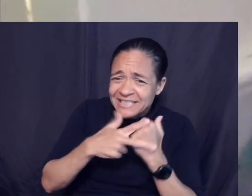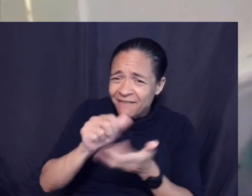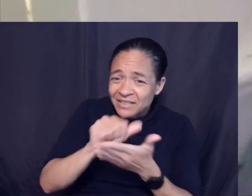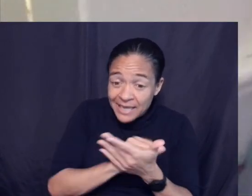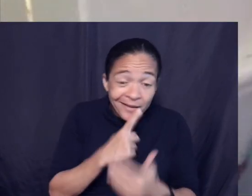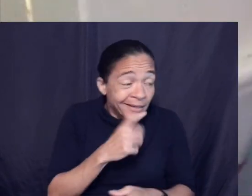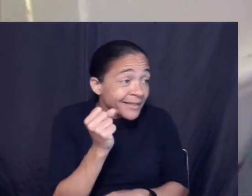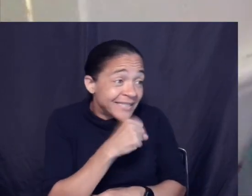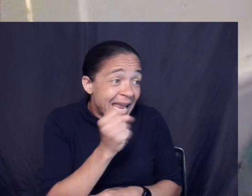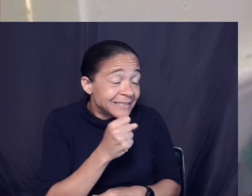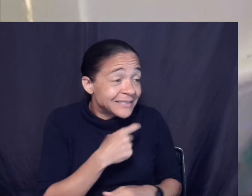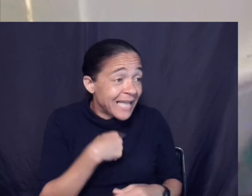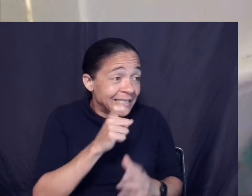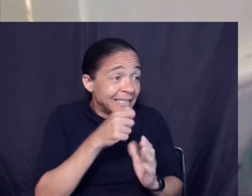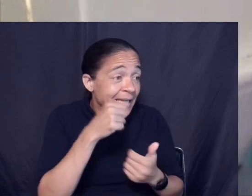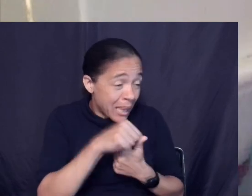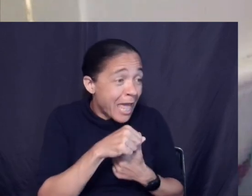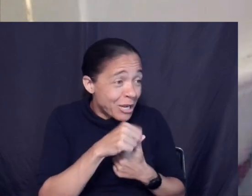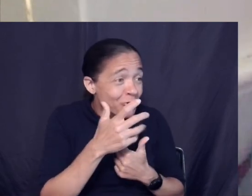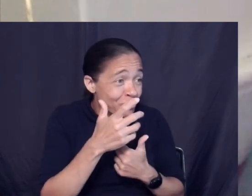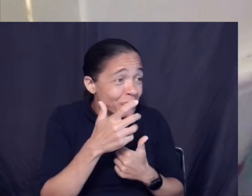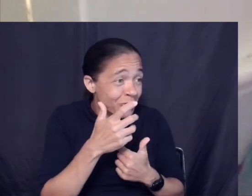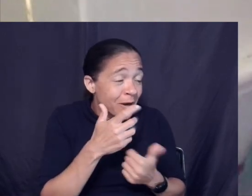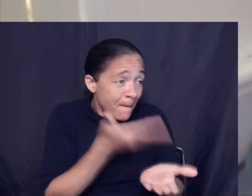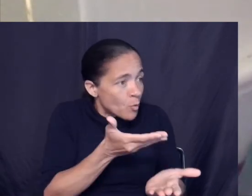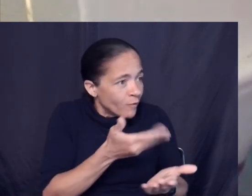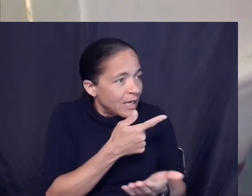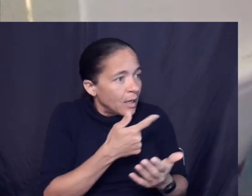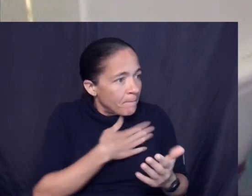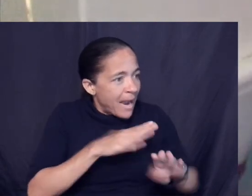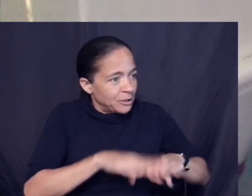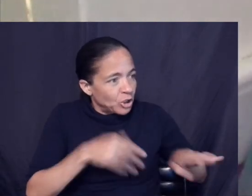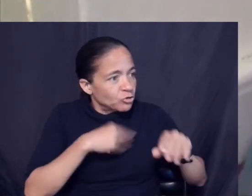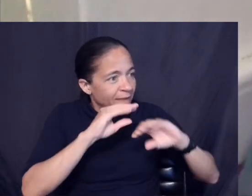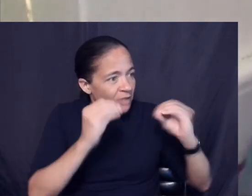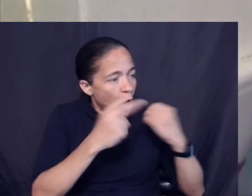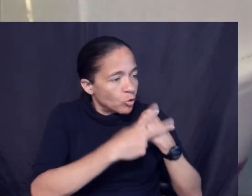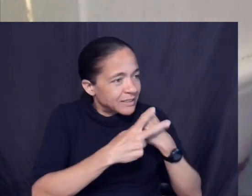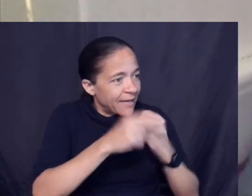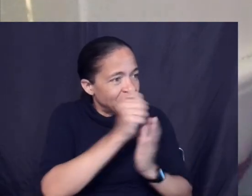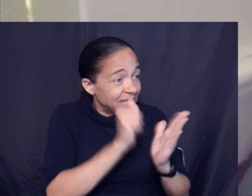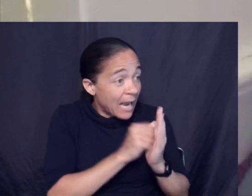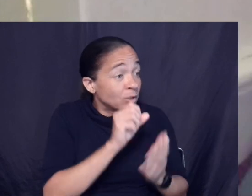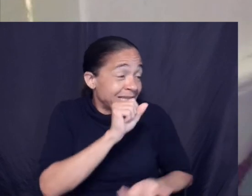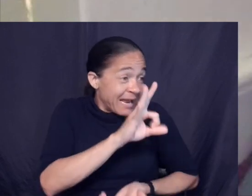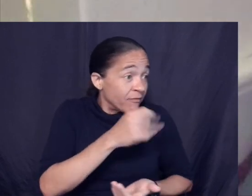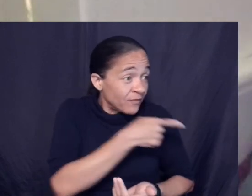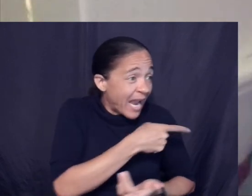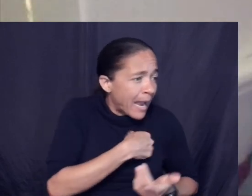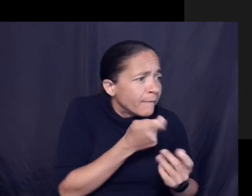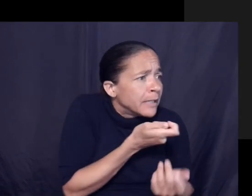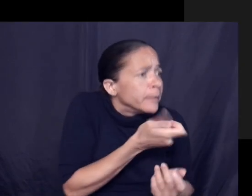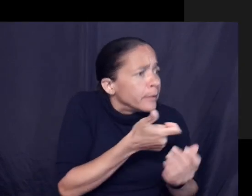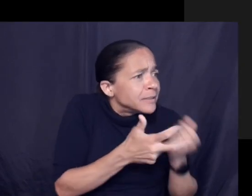that no children in my family have a savings account, because if they do, then my child might lose